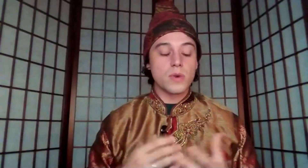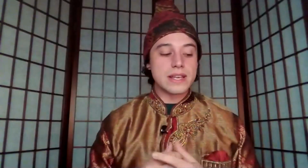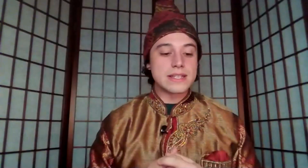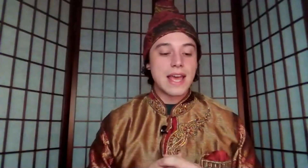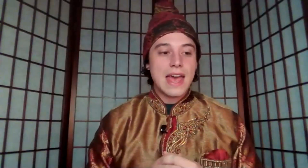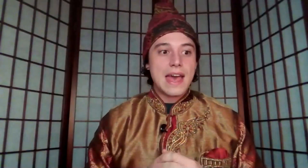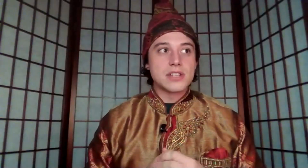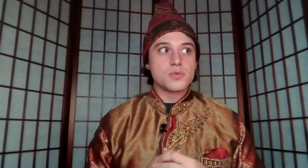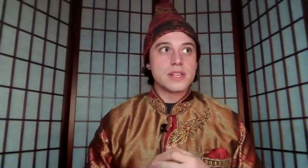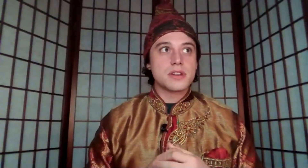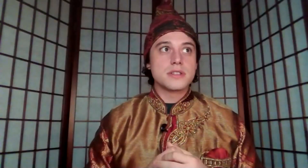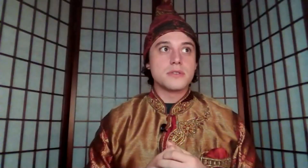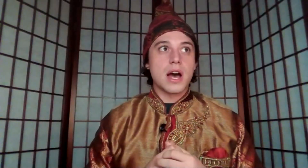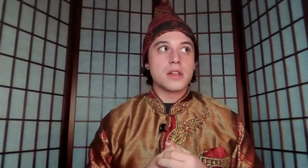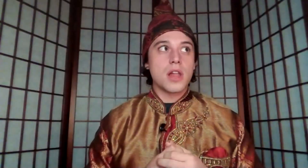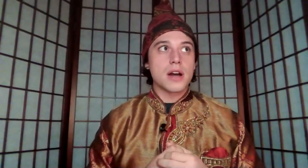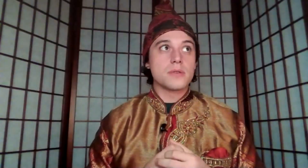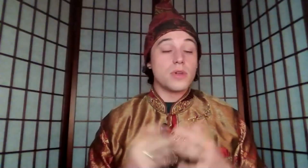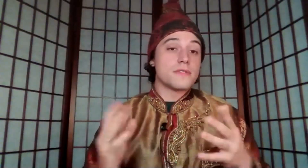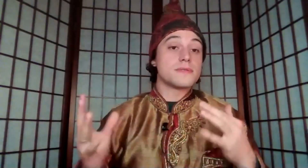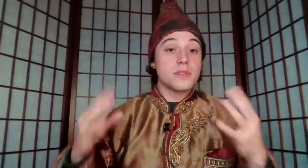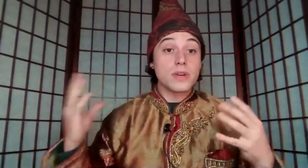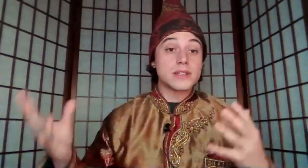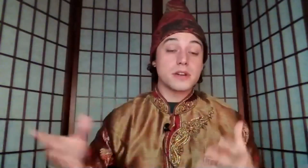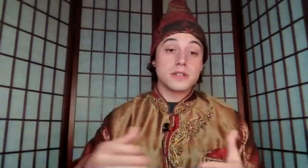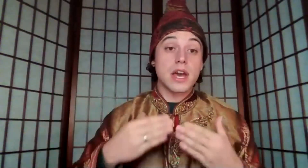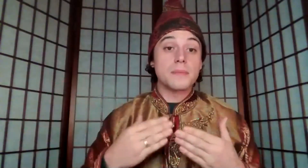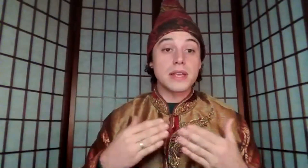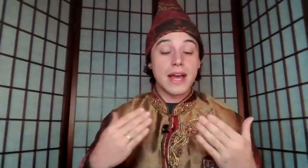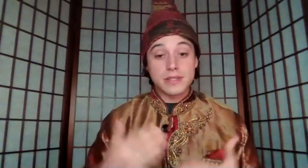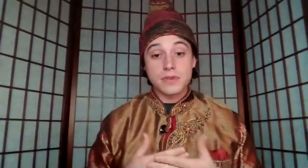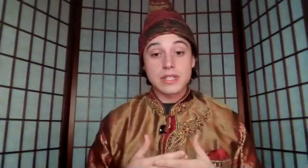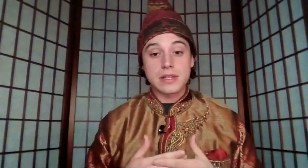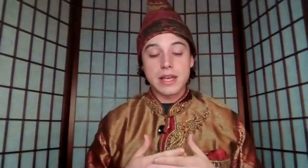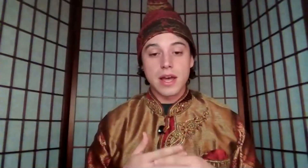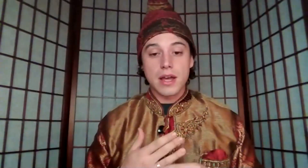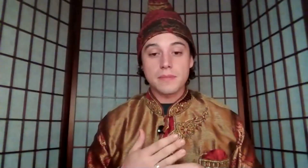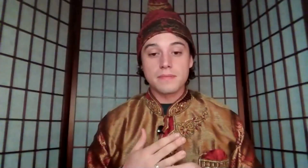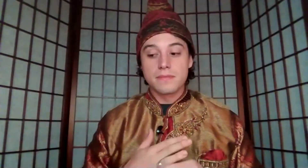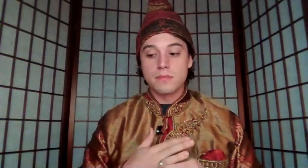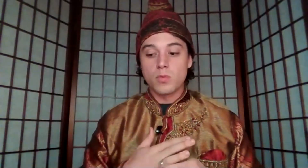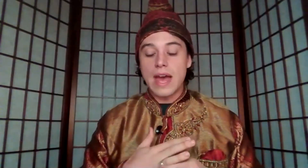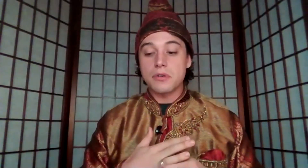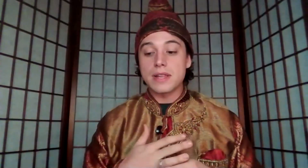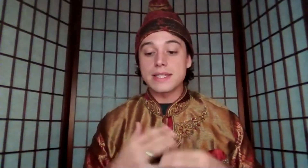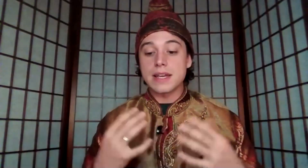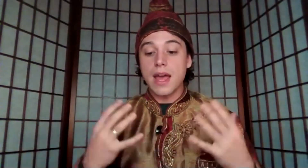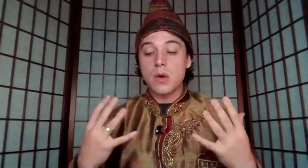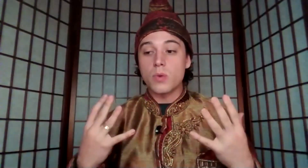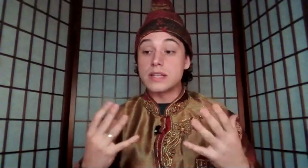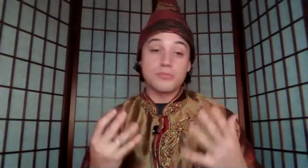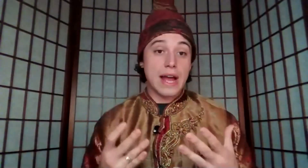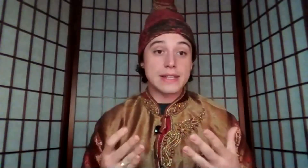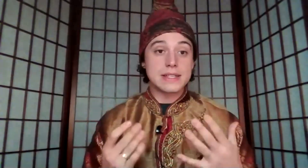with the wind has really started to unlock, well, first of all, the wind is starting to come in as of recently. We haven't really seen